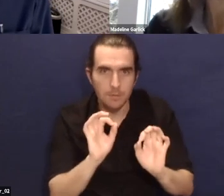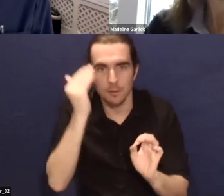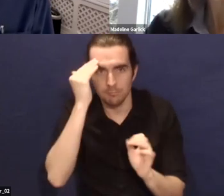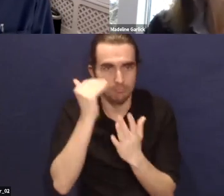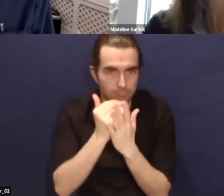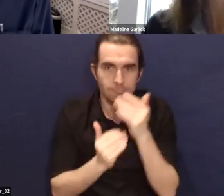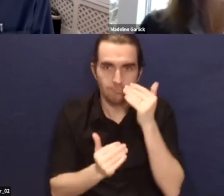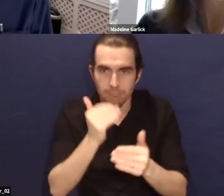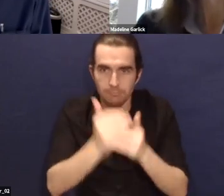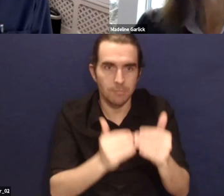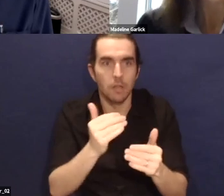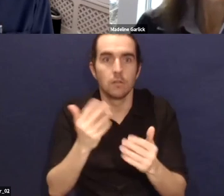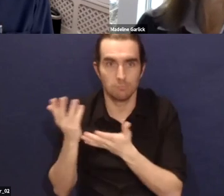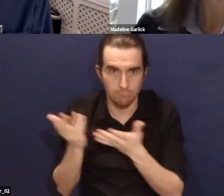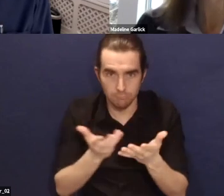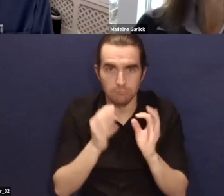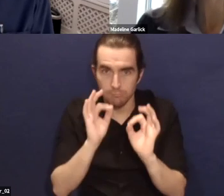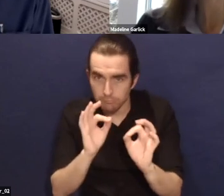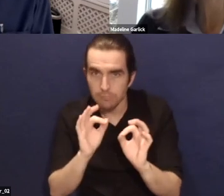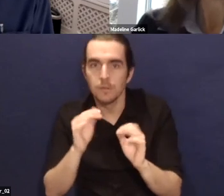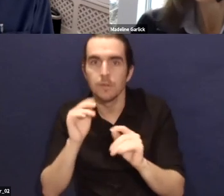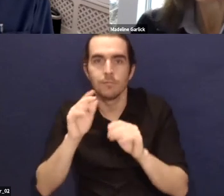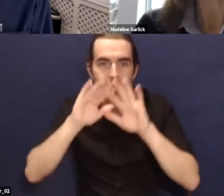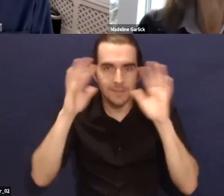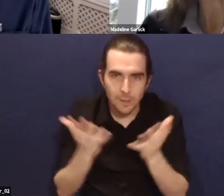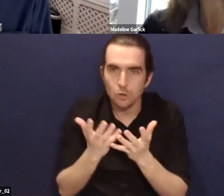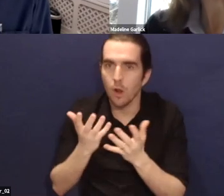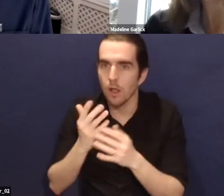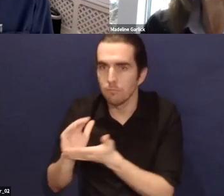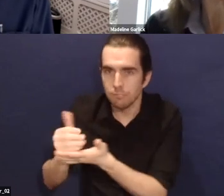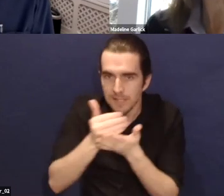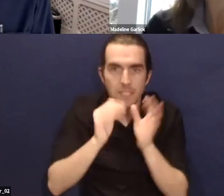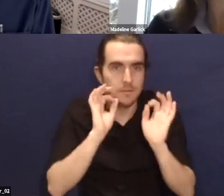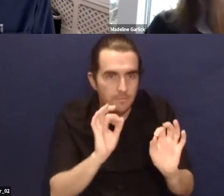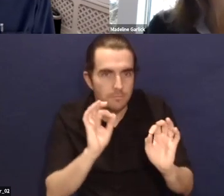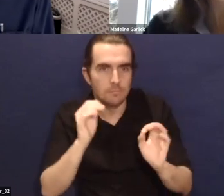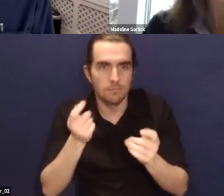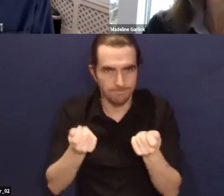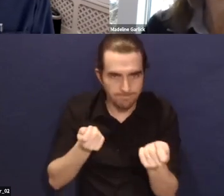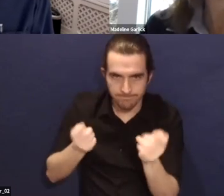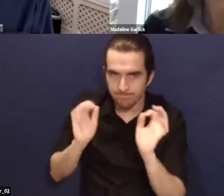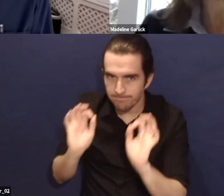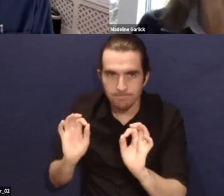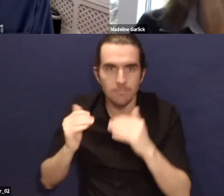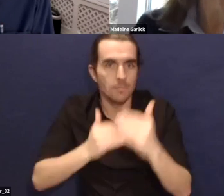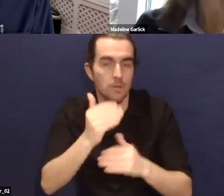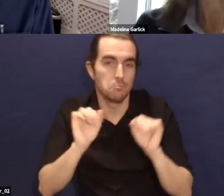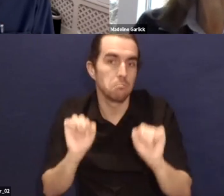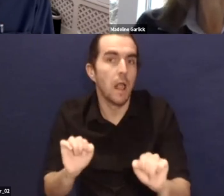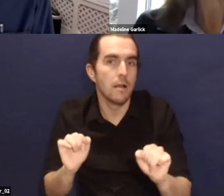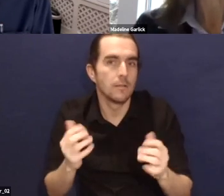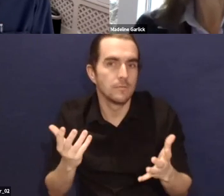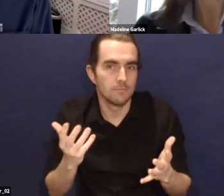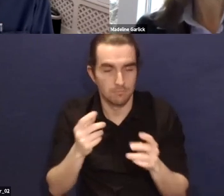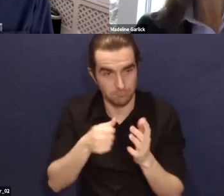procedures, we also see many states that suspended these at some point during the early stages of the pandemic, but